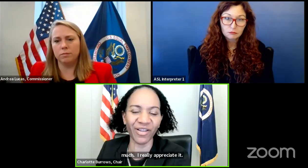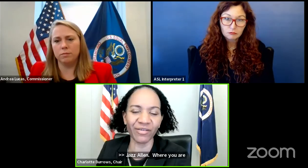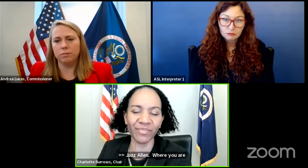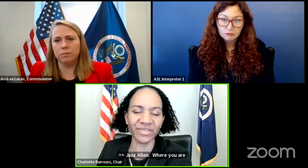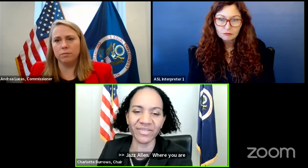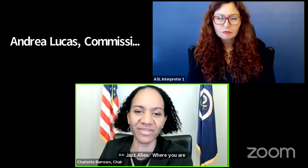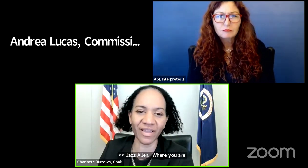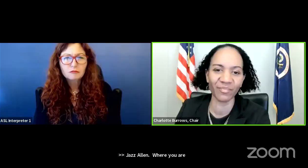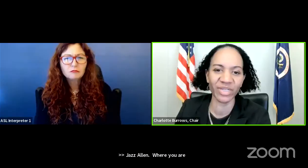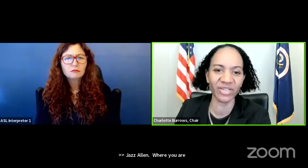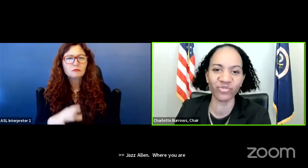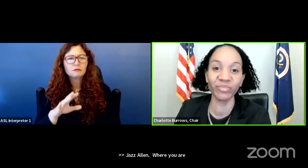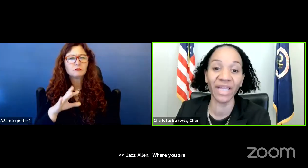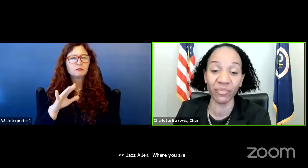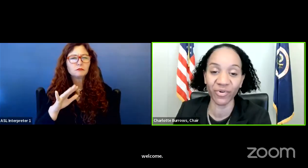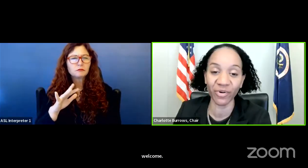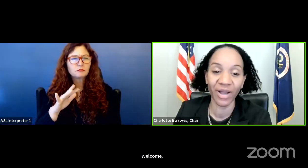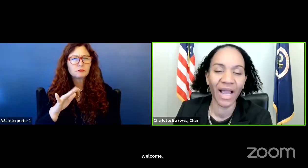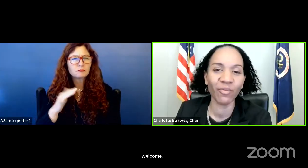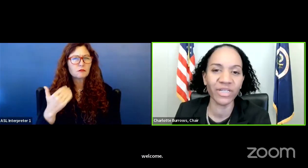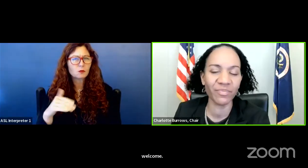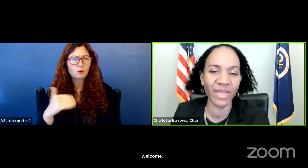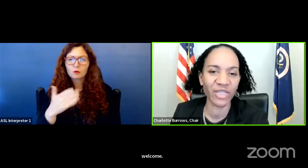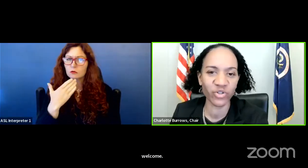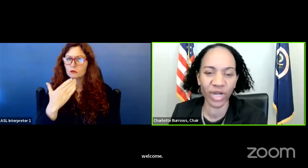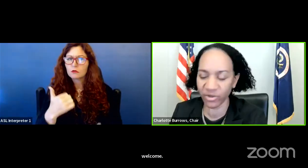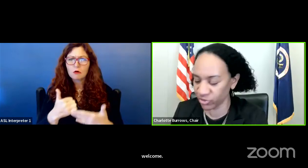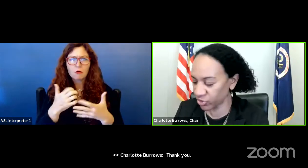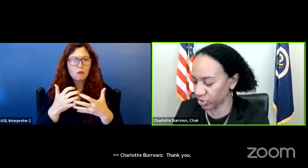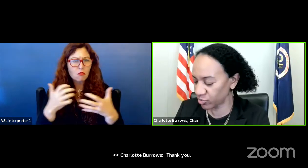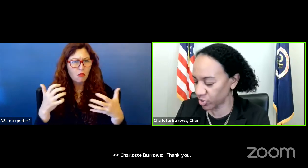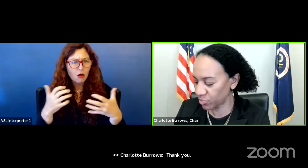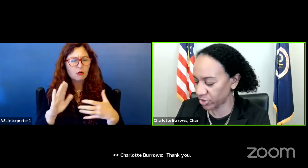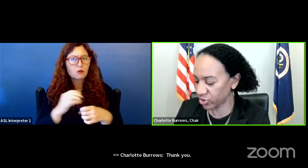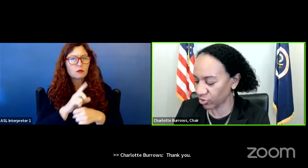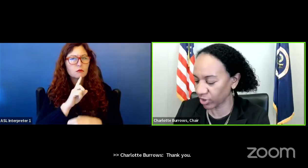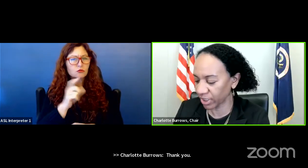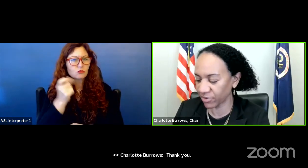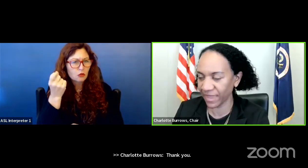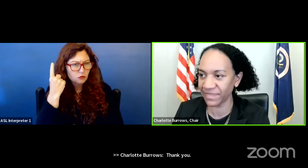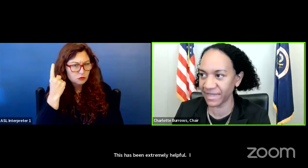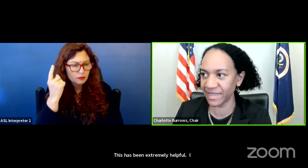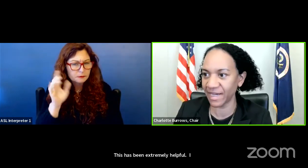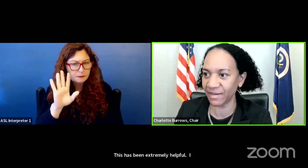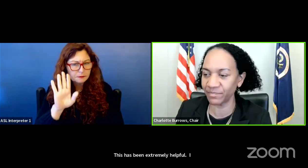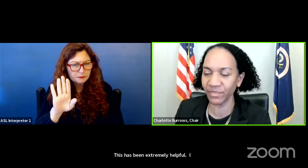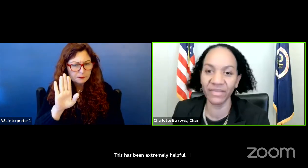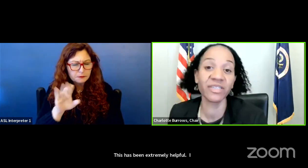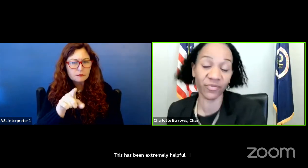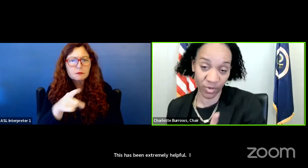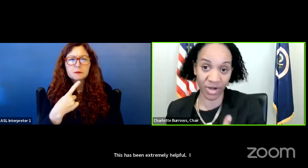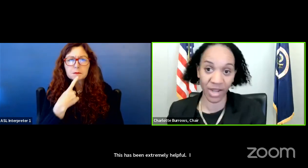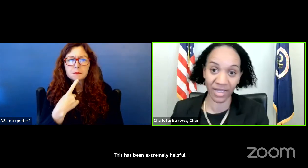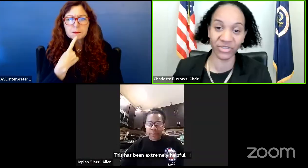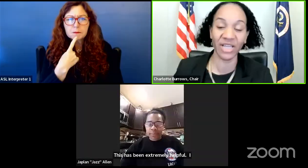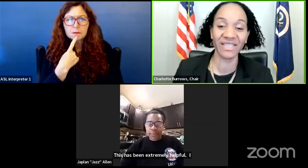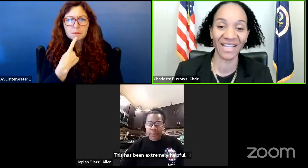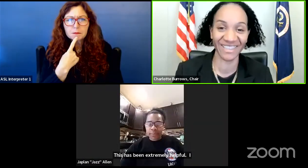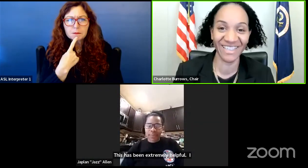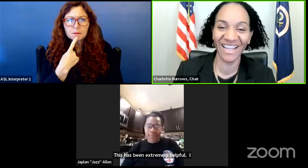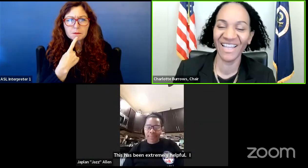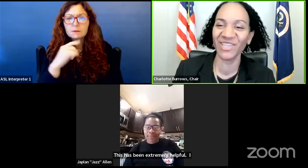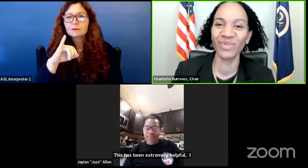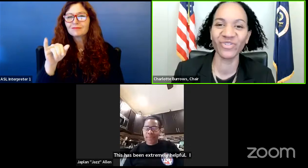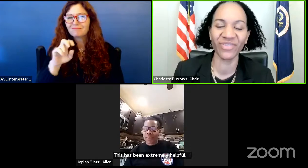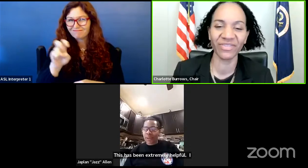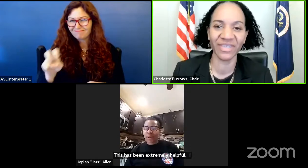can follow up this has been extremely helpful i wanted to make sure i understood you you mentioned earlier that the um this is for uh jazz